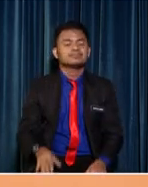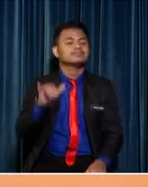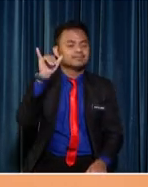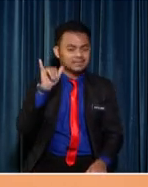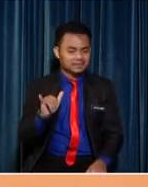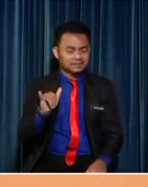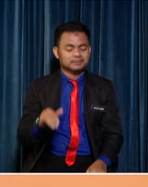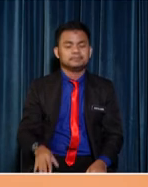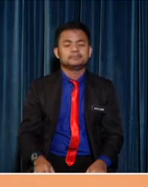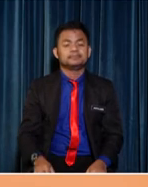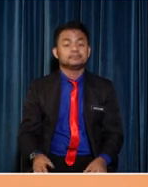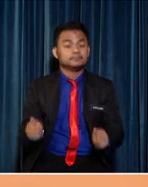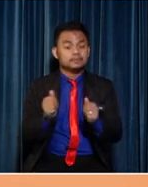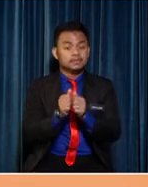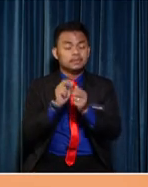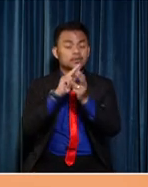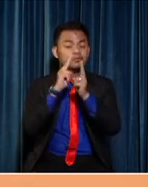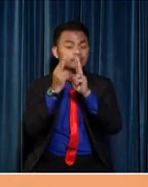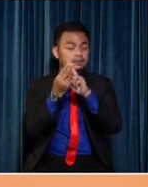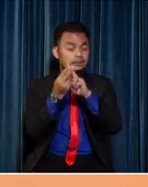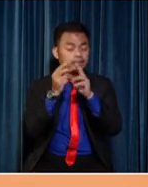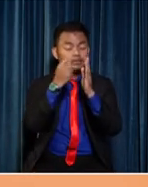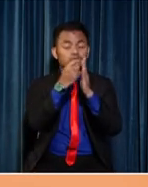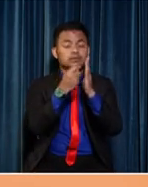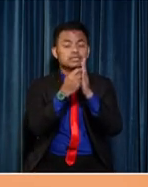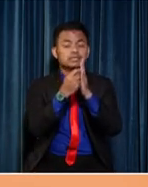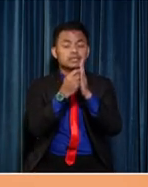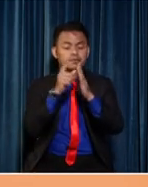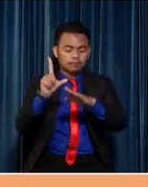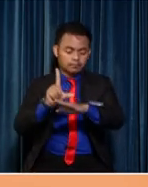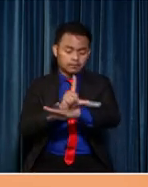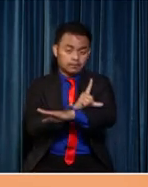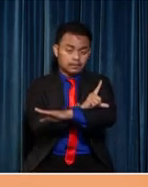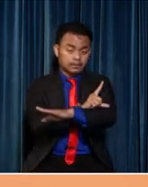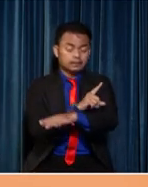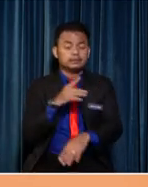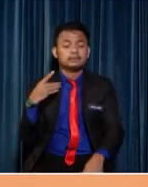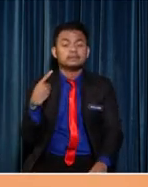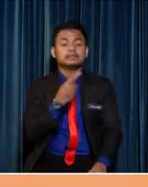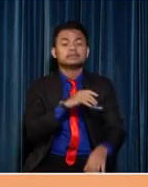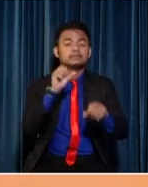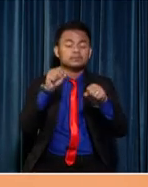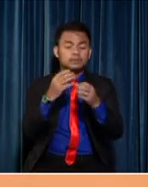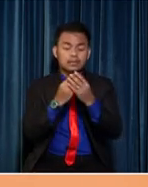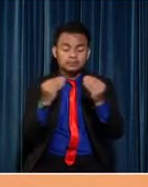Yes, by converting units of length, we can solve this problem.